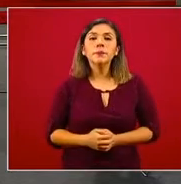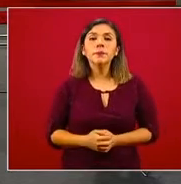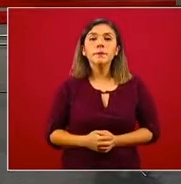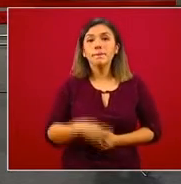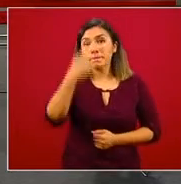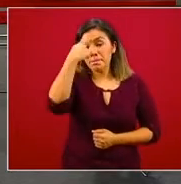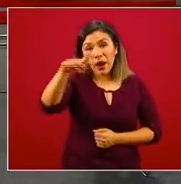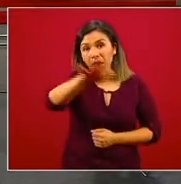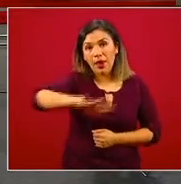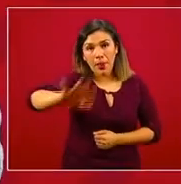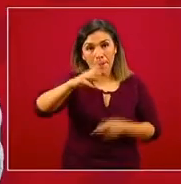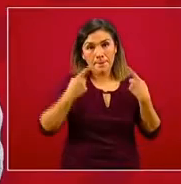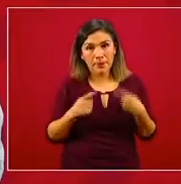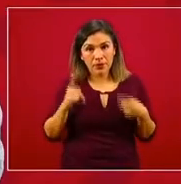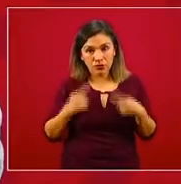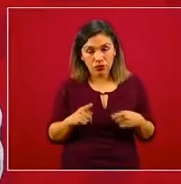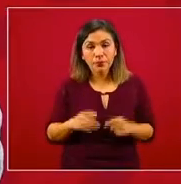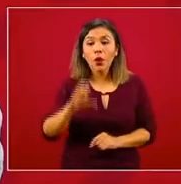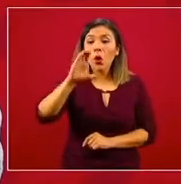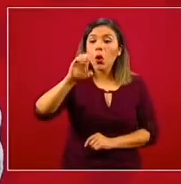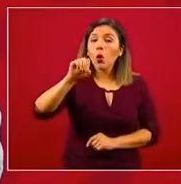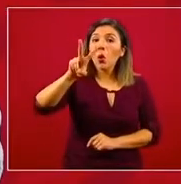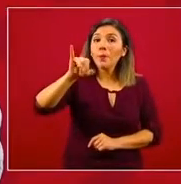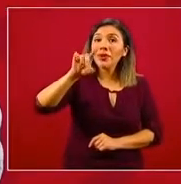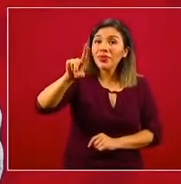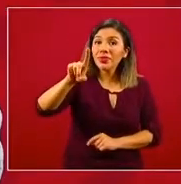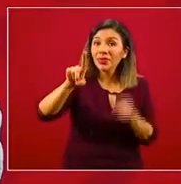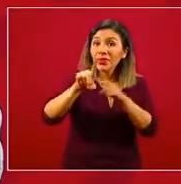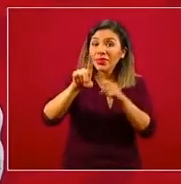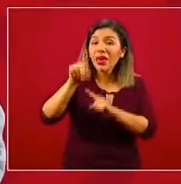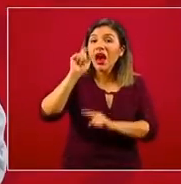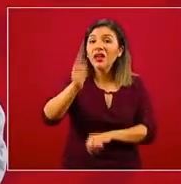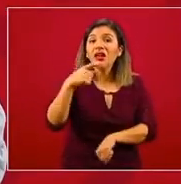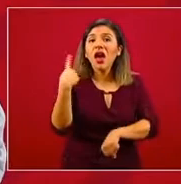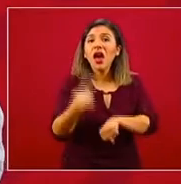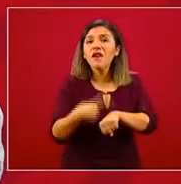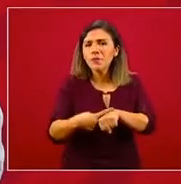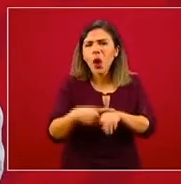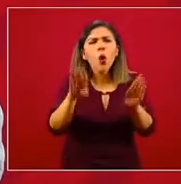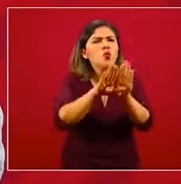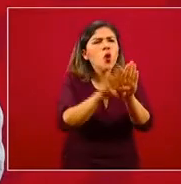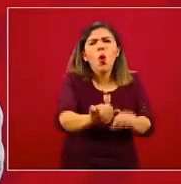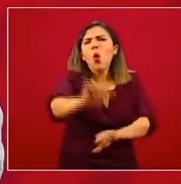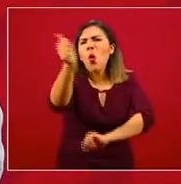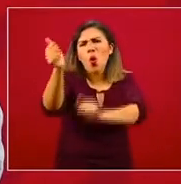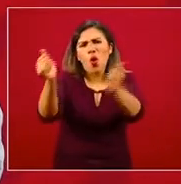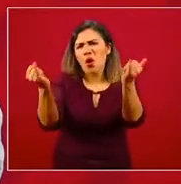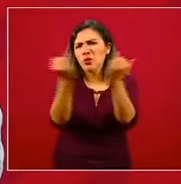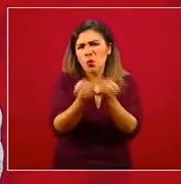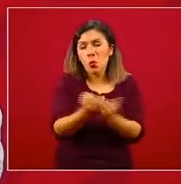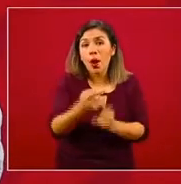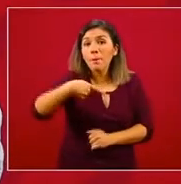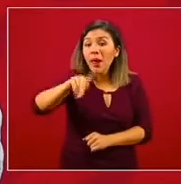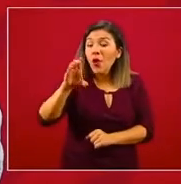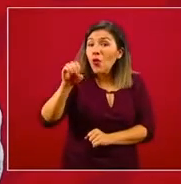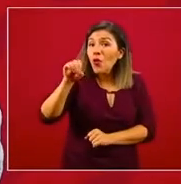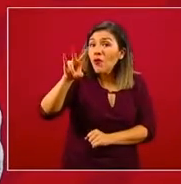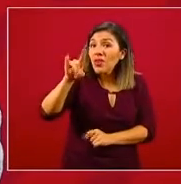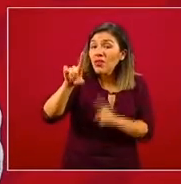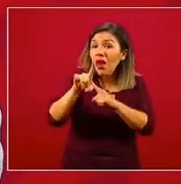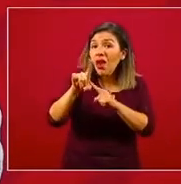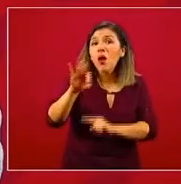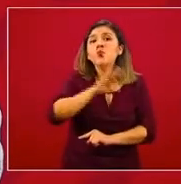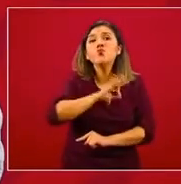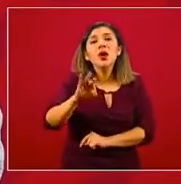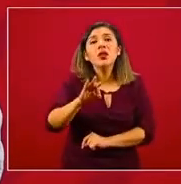para la I will población. COVID, mention it COVID es again. una enfermedad, This is como for the puede haber general otras, population. pero es una enfermedad que COVID-19 puede generar